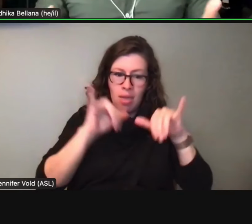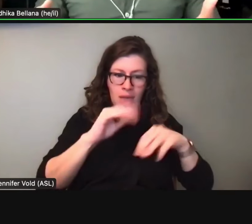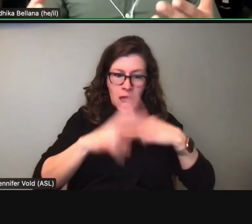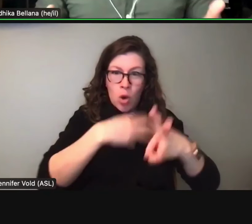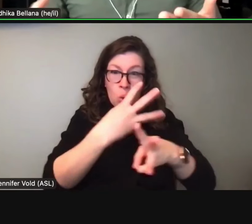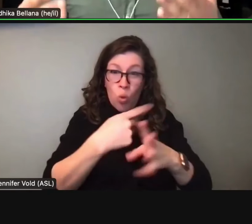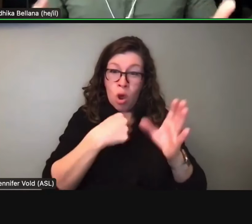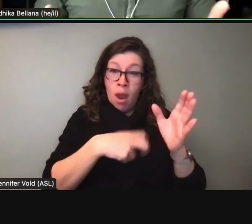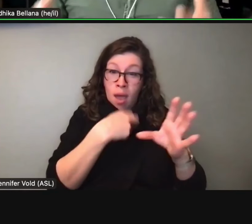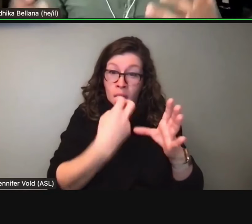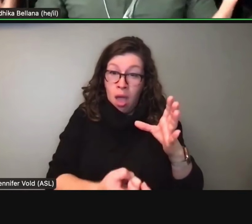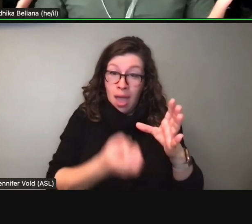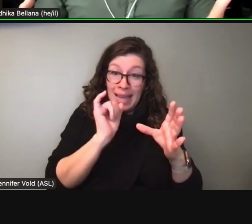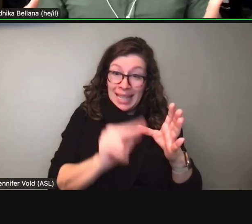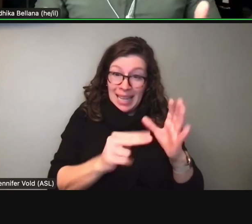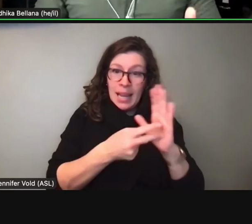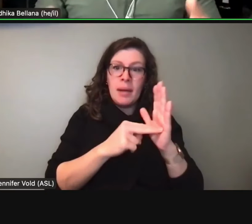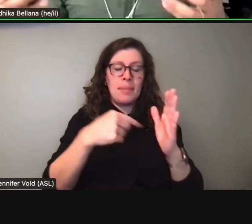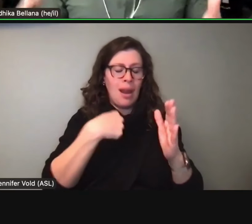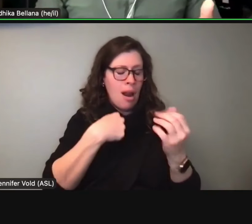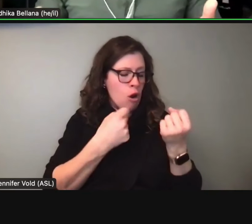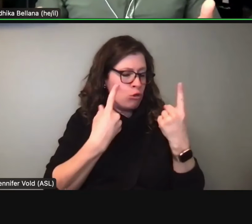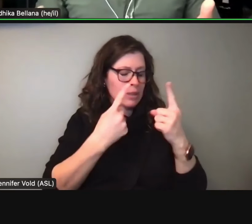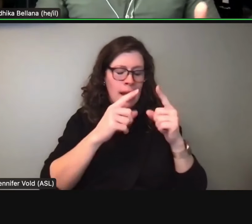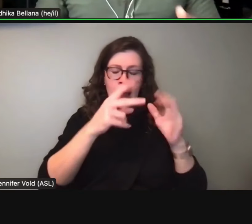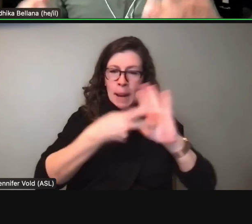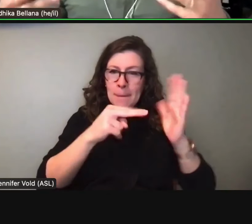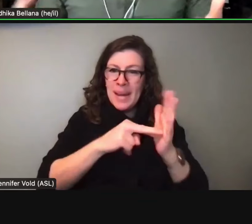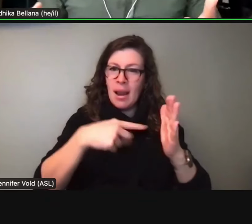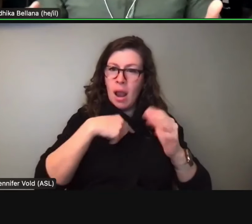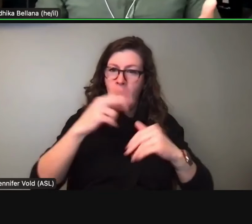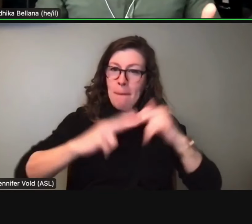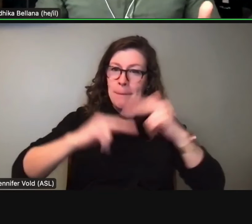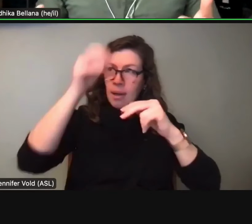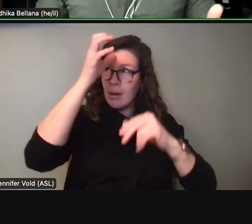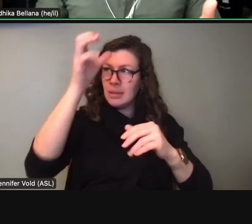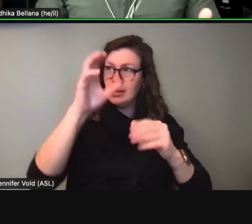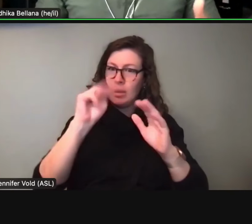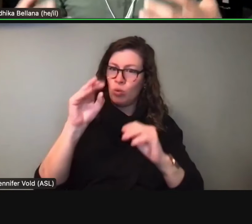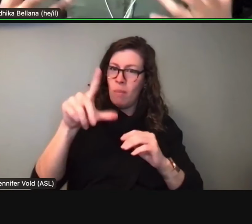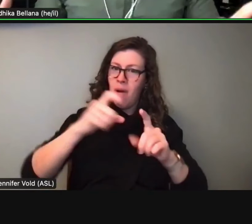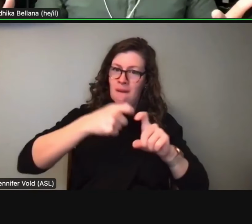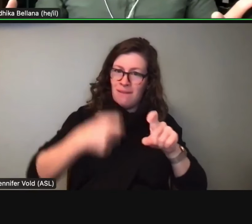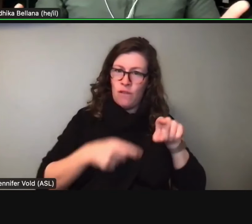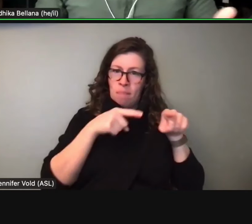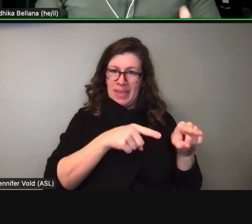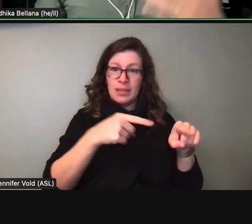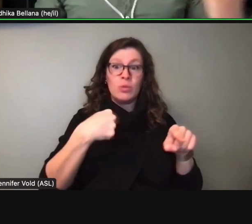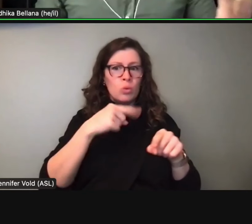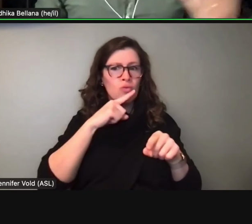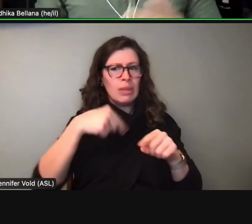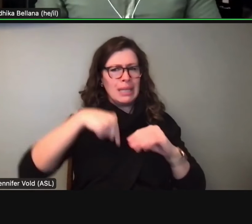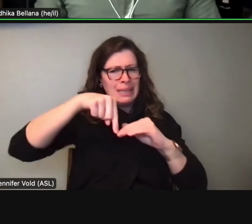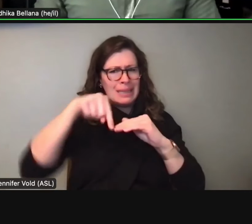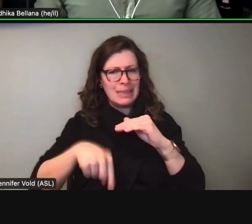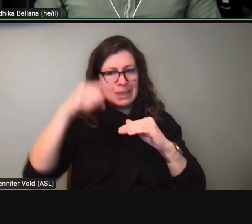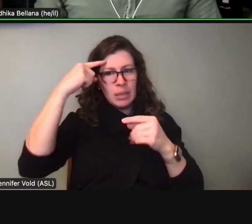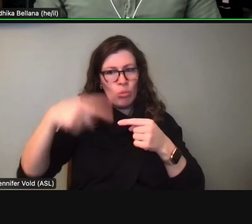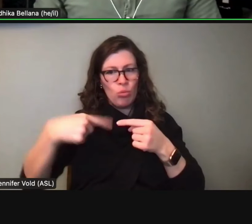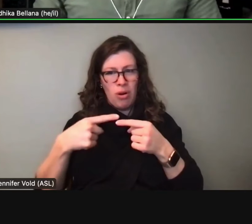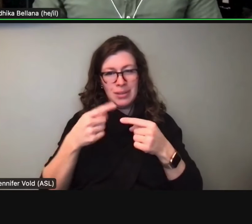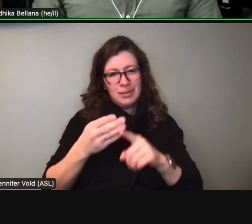with the rich conceptual meaning and building a situation model from the text itself. So you're engaging in that kind of deep processing that I was describing